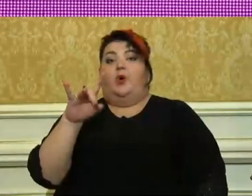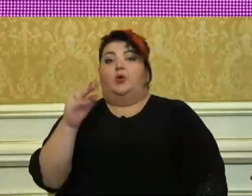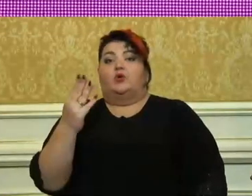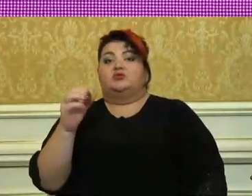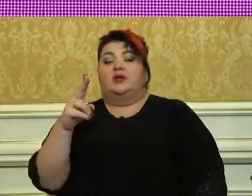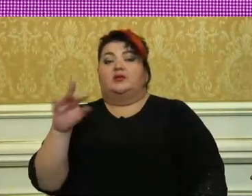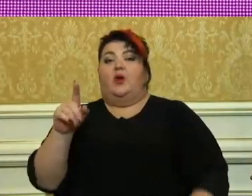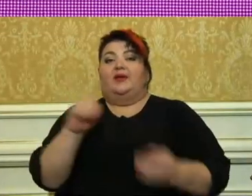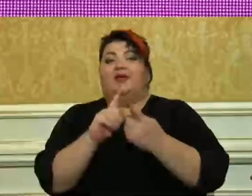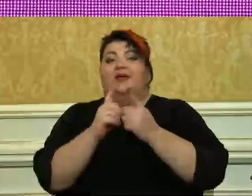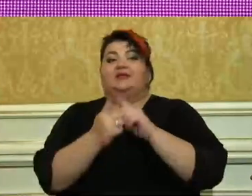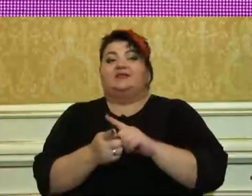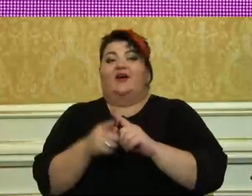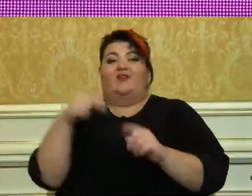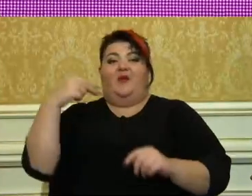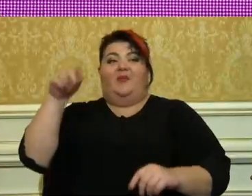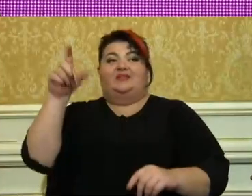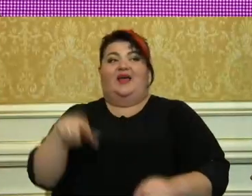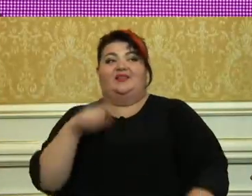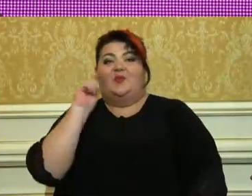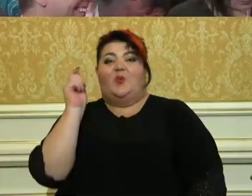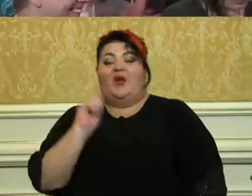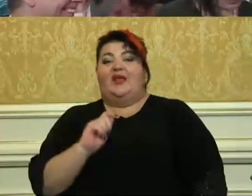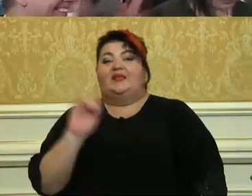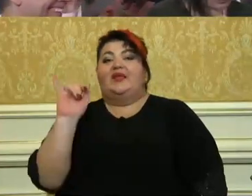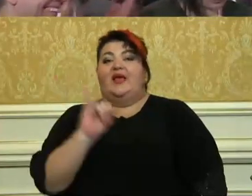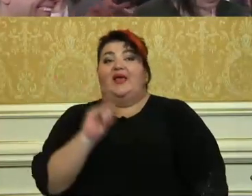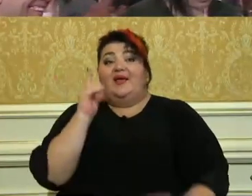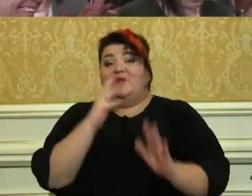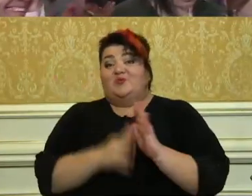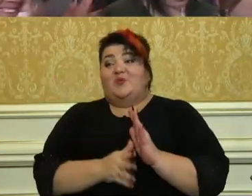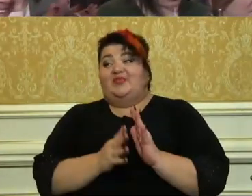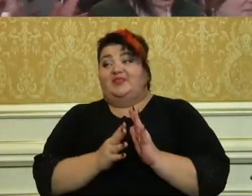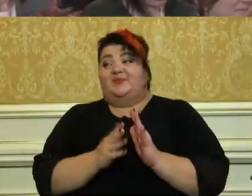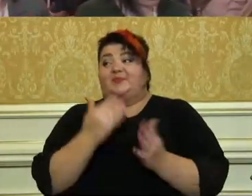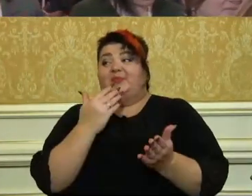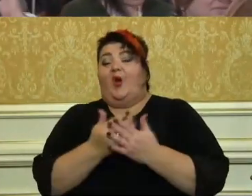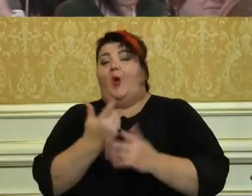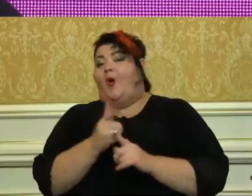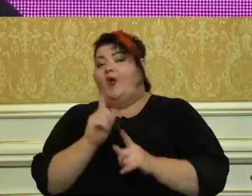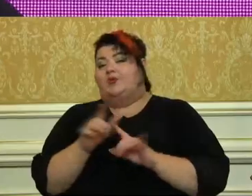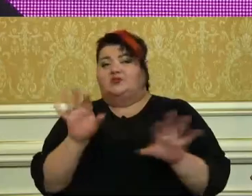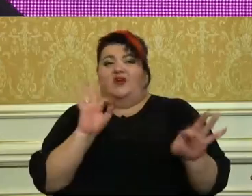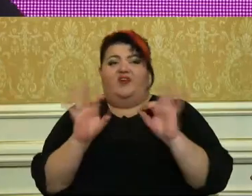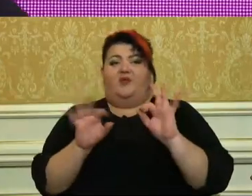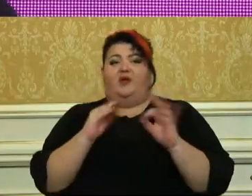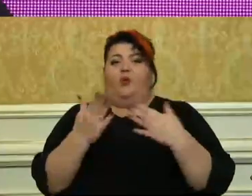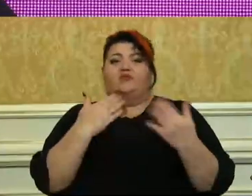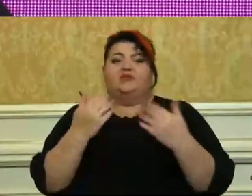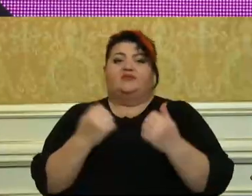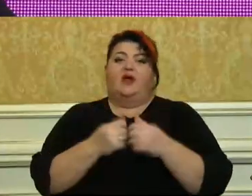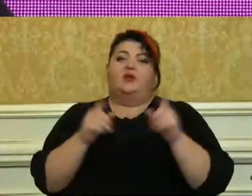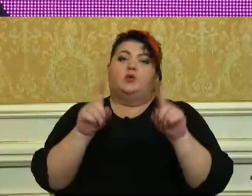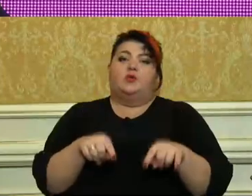Petro Poroshenko, who now is the president of Ukraine. And you do understand that he is very selective